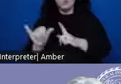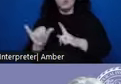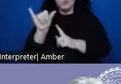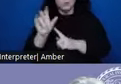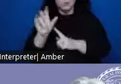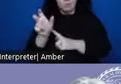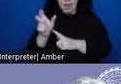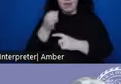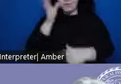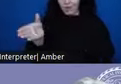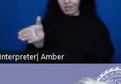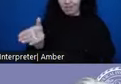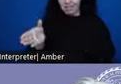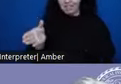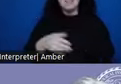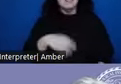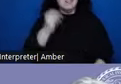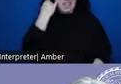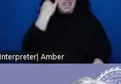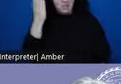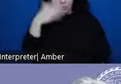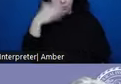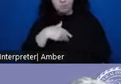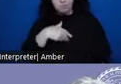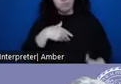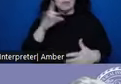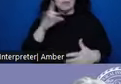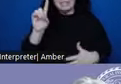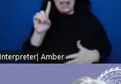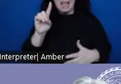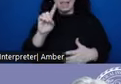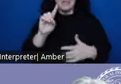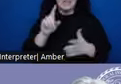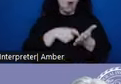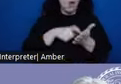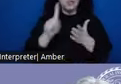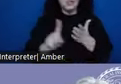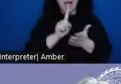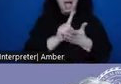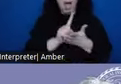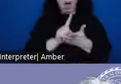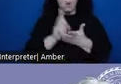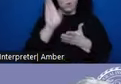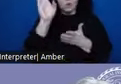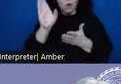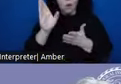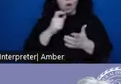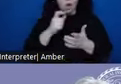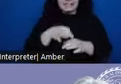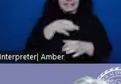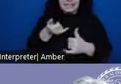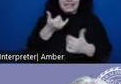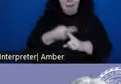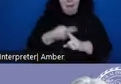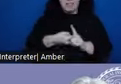shortly. And if you missed David's Archeology Hour talk earlier this month, it's already up on